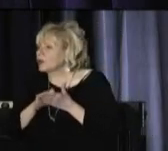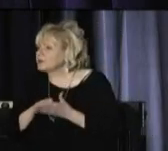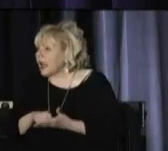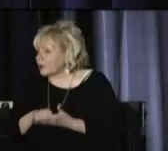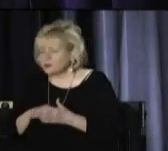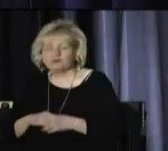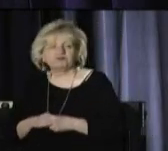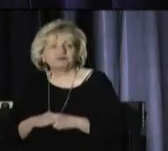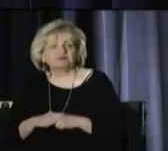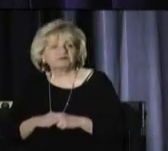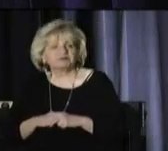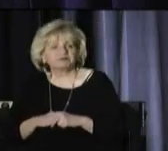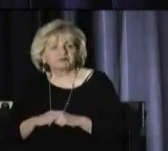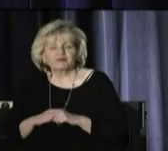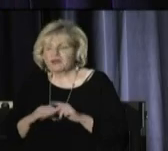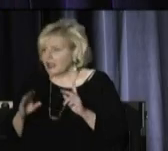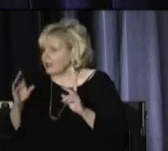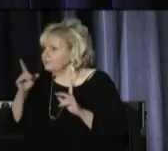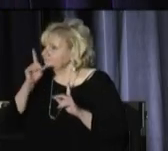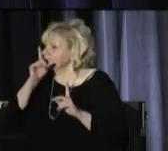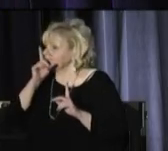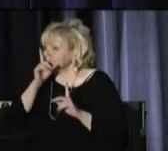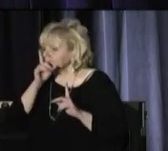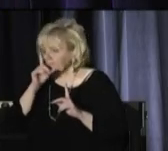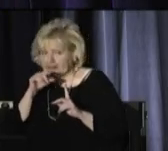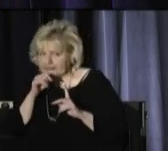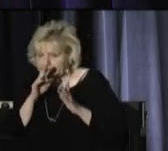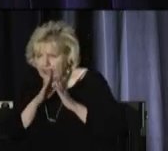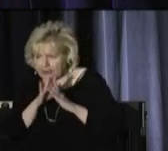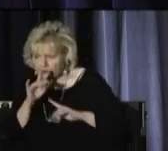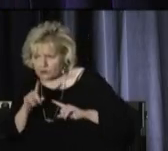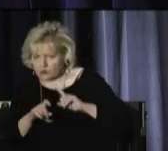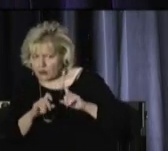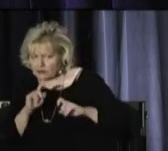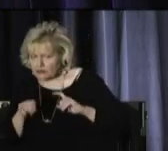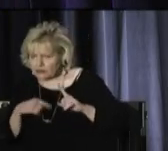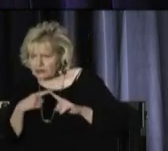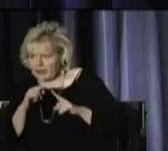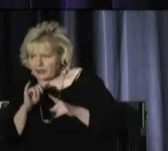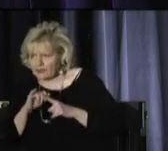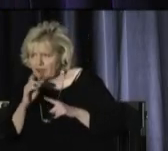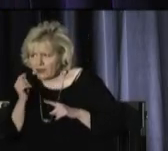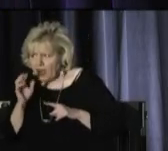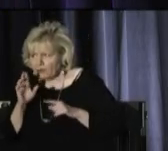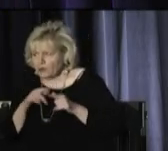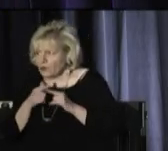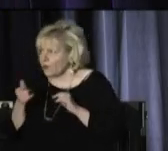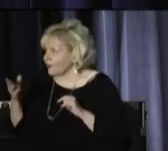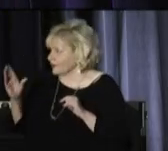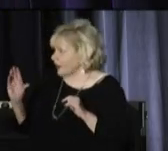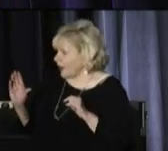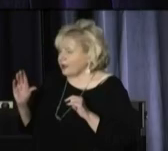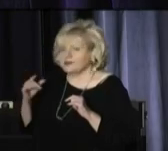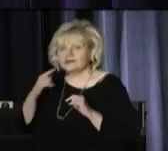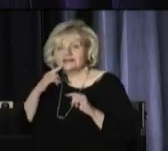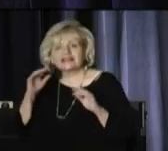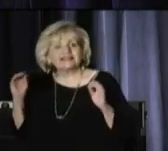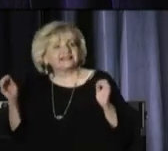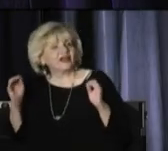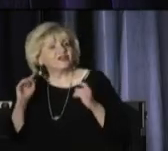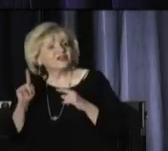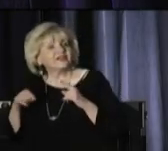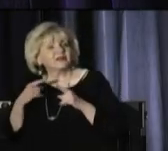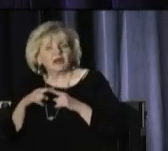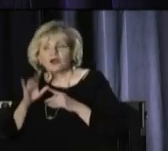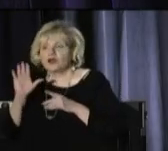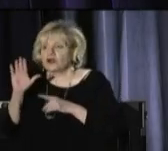down. Without having to be told, I learned not to ask questions about that cobbler or about God. I learned not to say anything at all about him